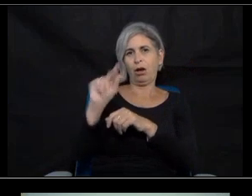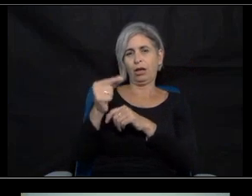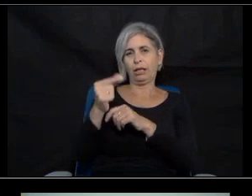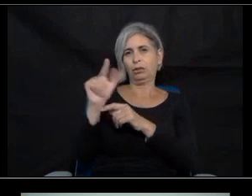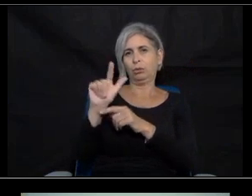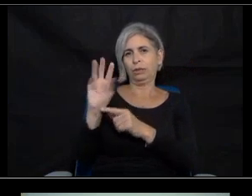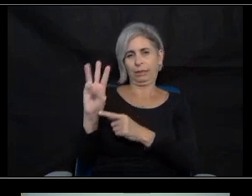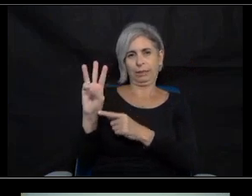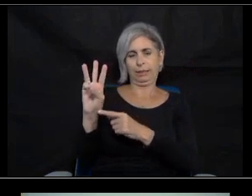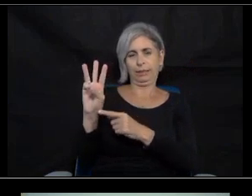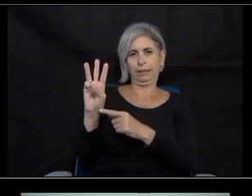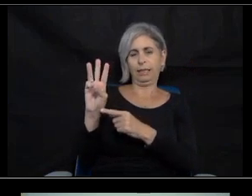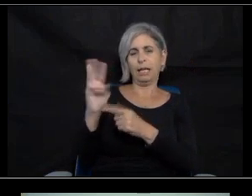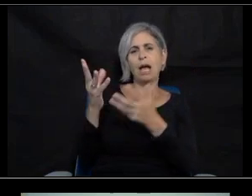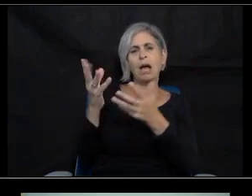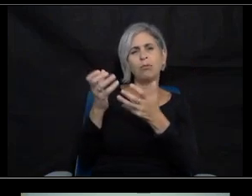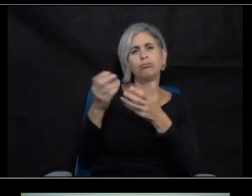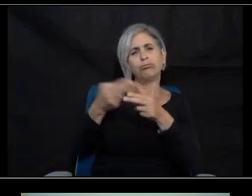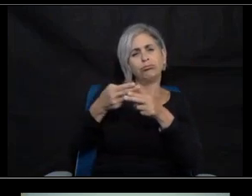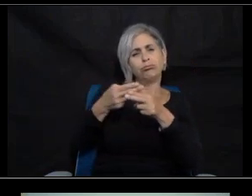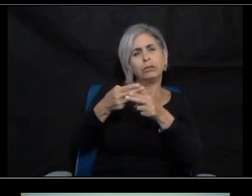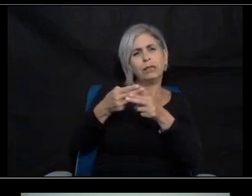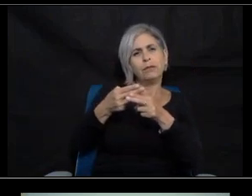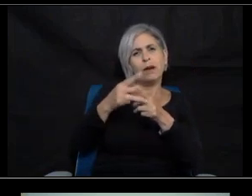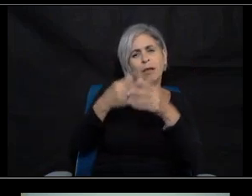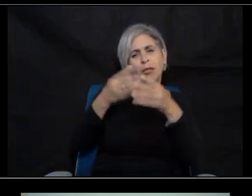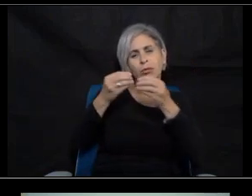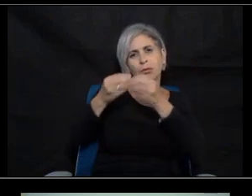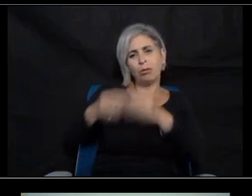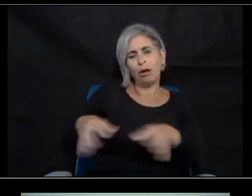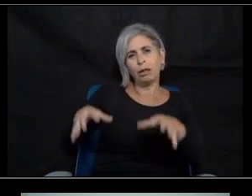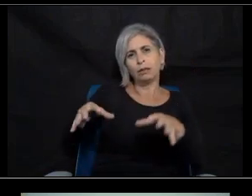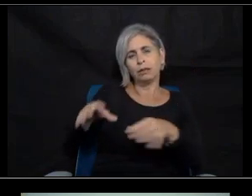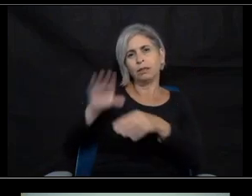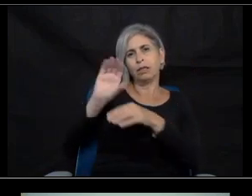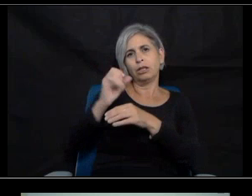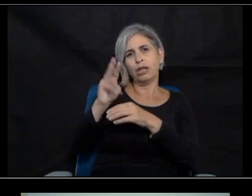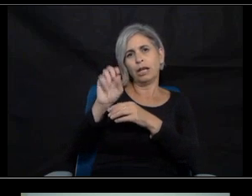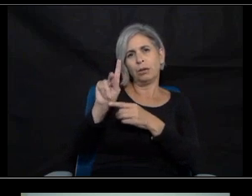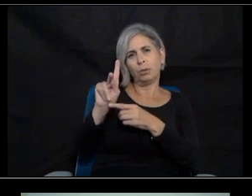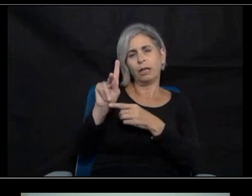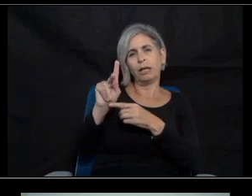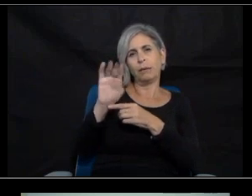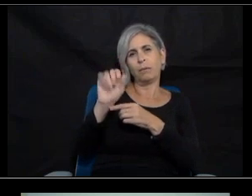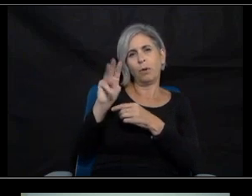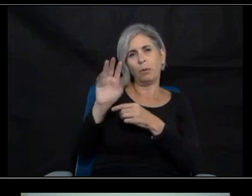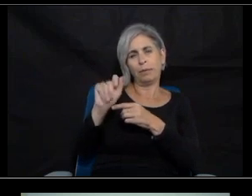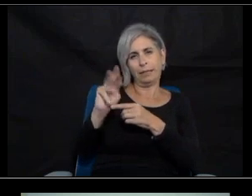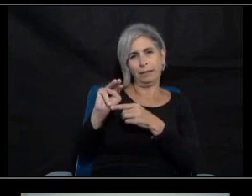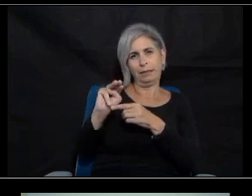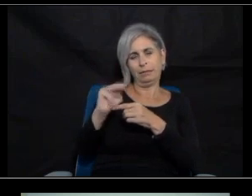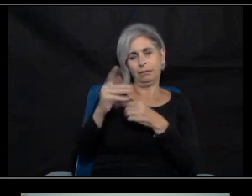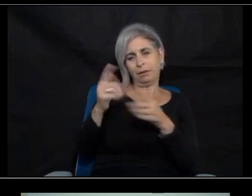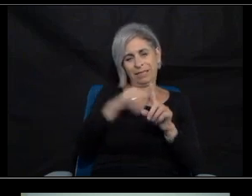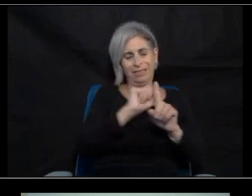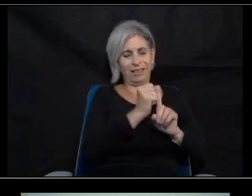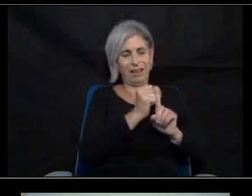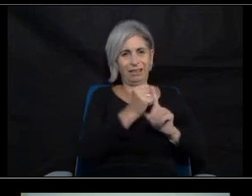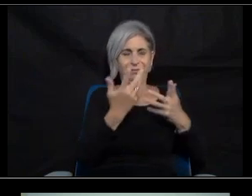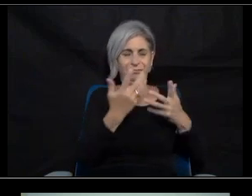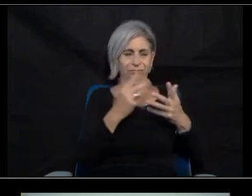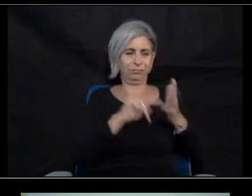And, I wanted to speak a little bit about the loss of Chadwick Boseman to our society and what that really kind of means to a